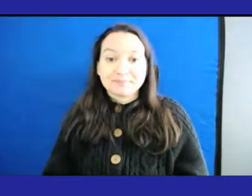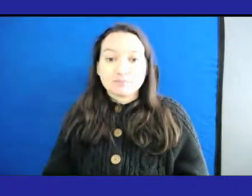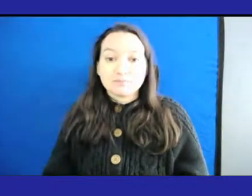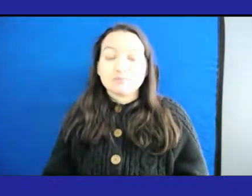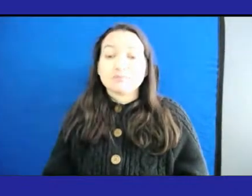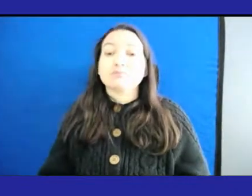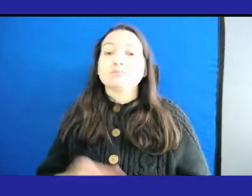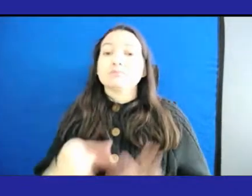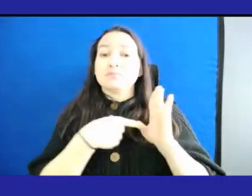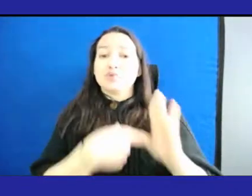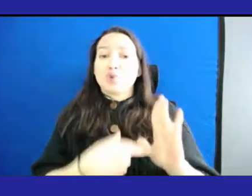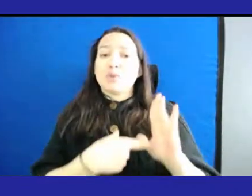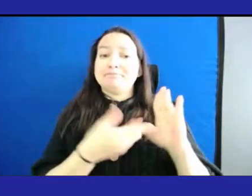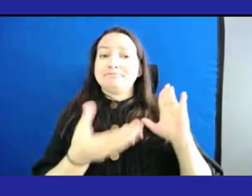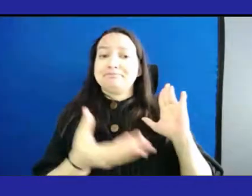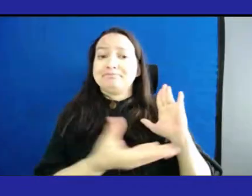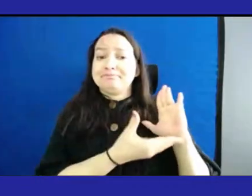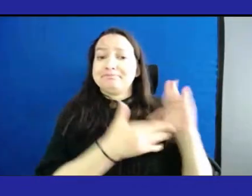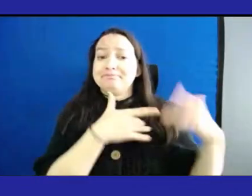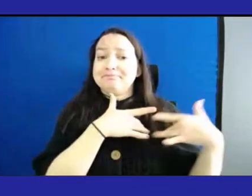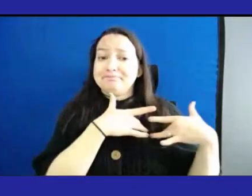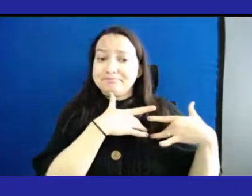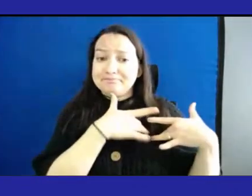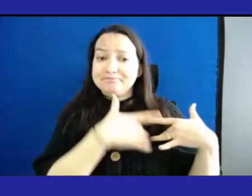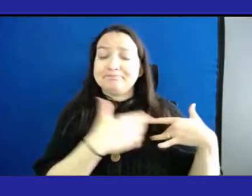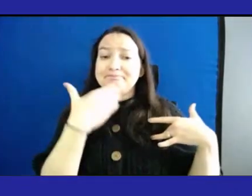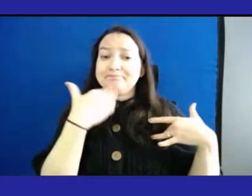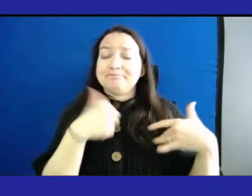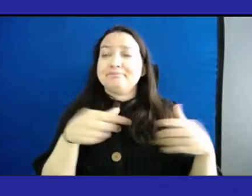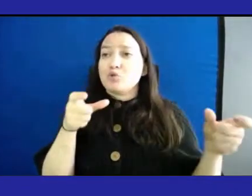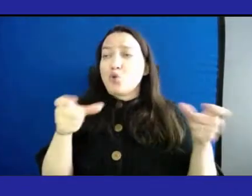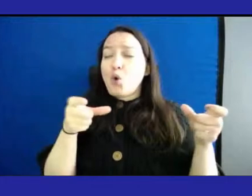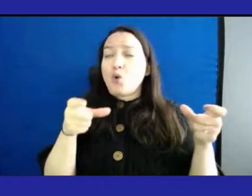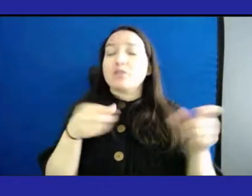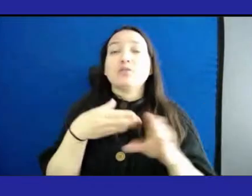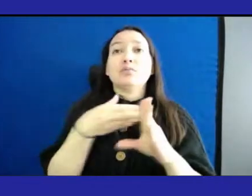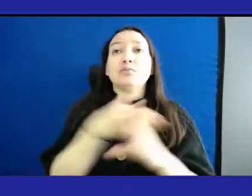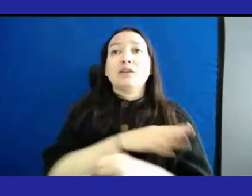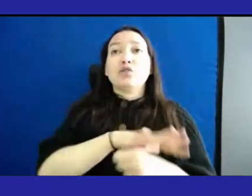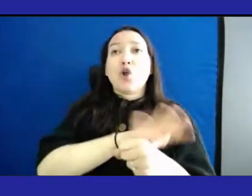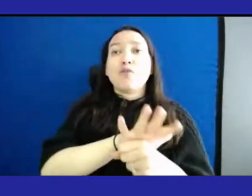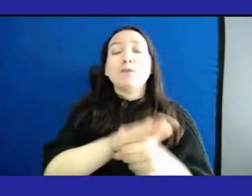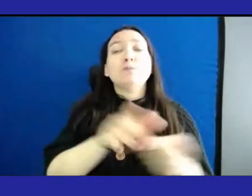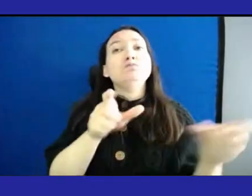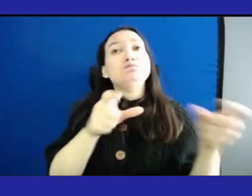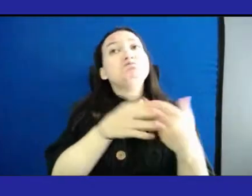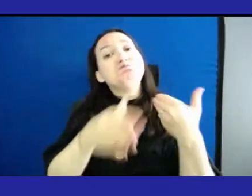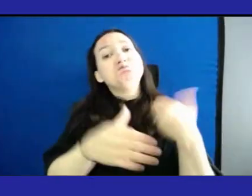shows us the trend that we've had in diabetes control. So pre-COVID, our rates of control were about